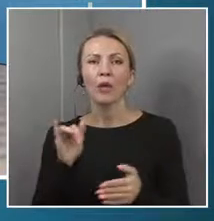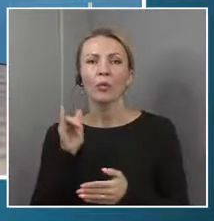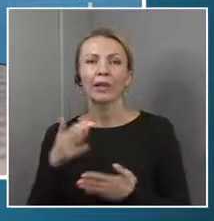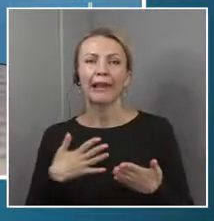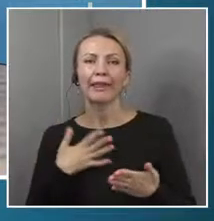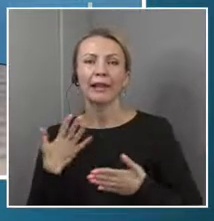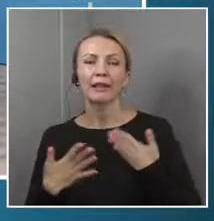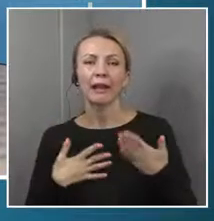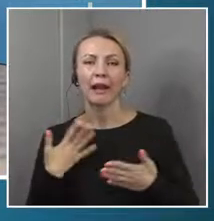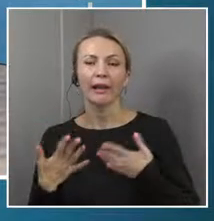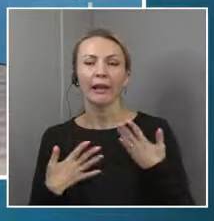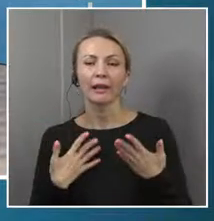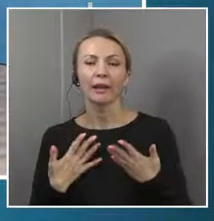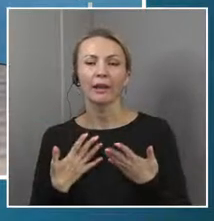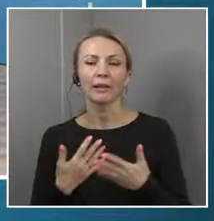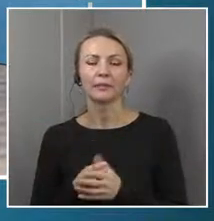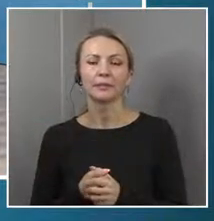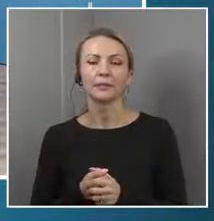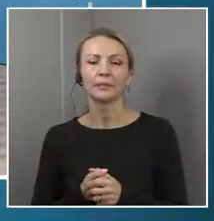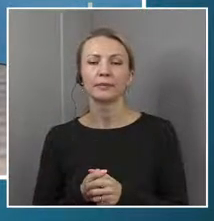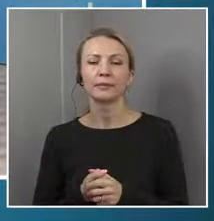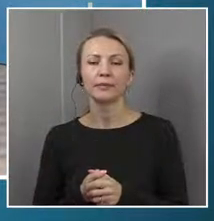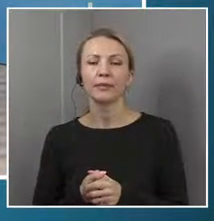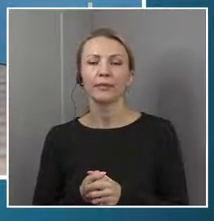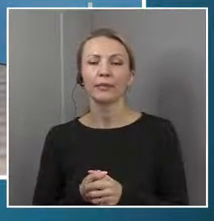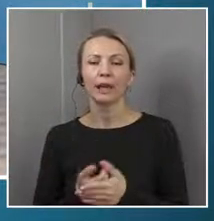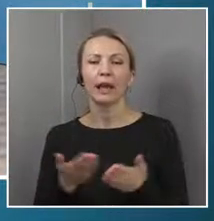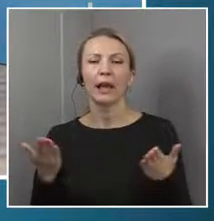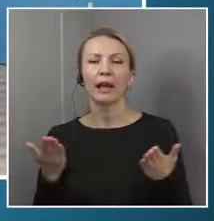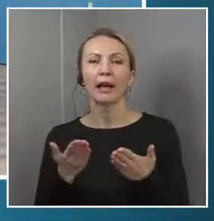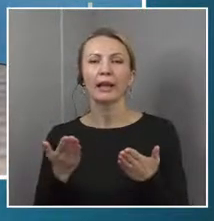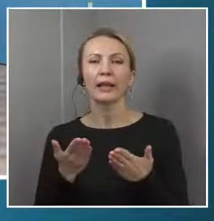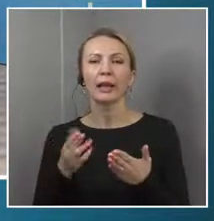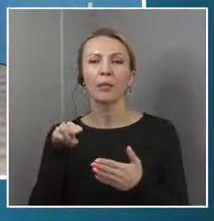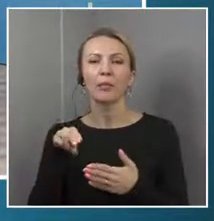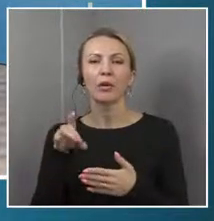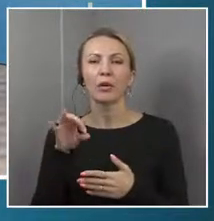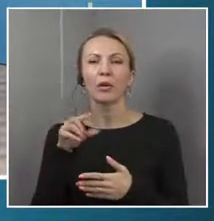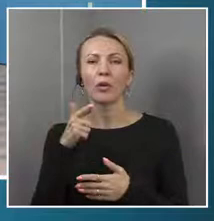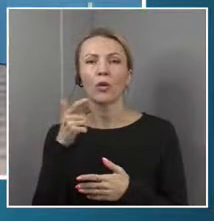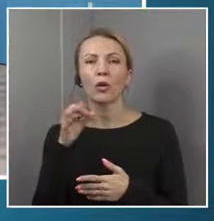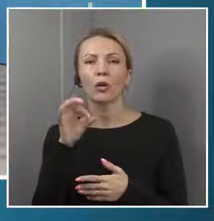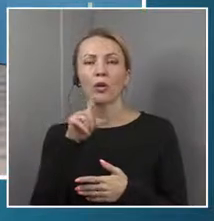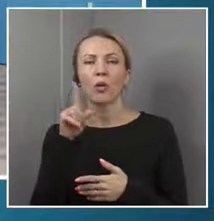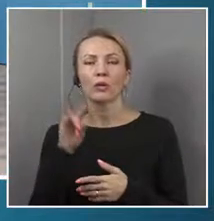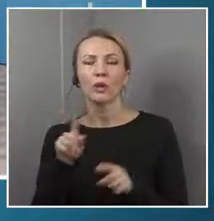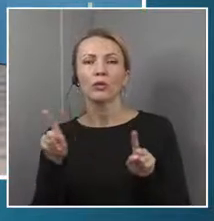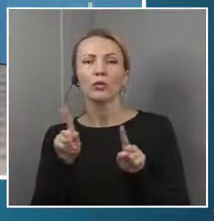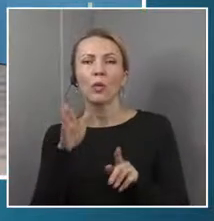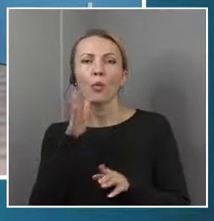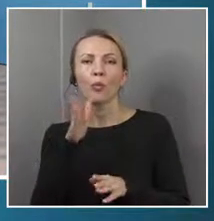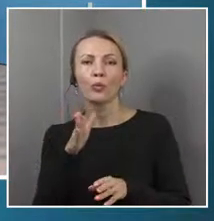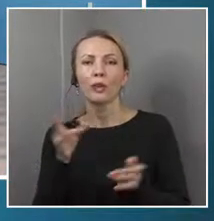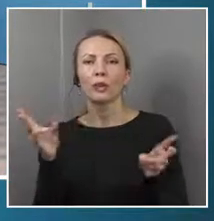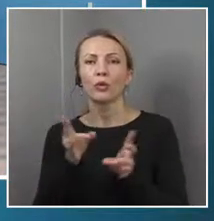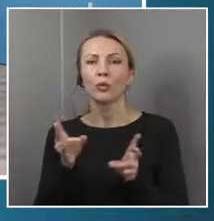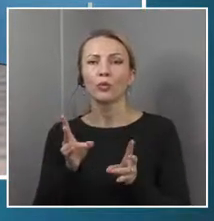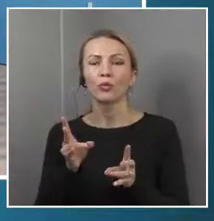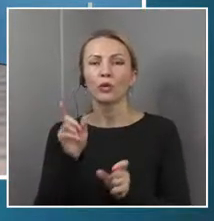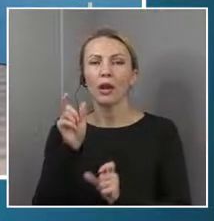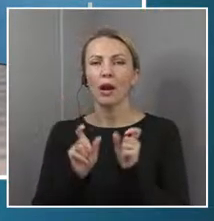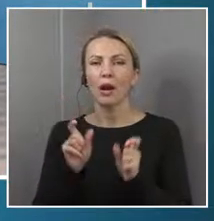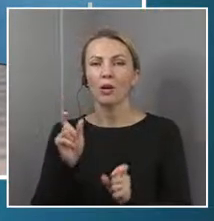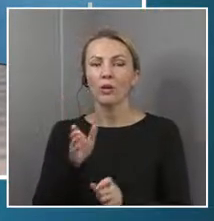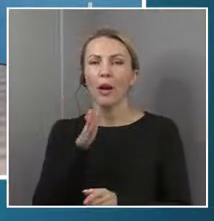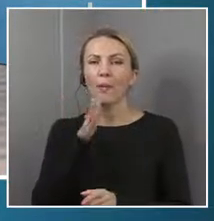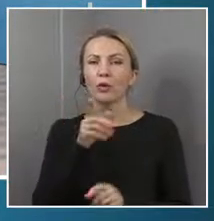us what do they feel right now? What is their attitude? And what do they believe